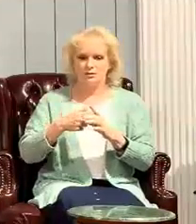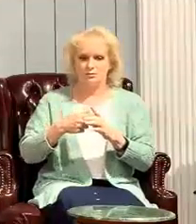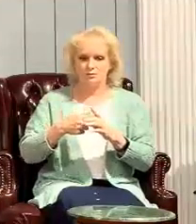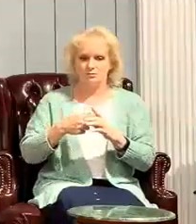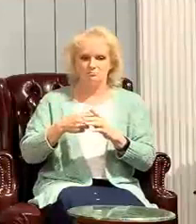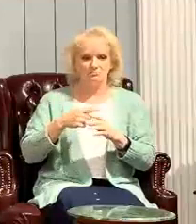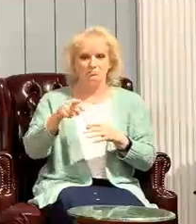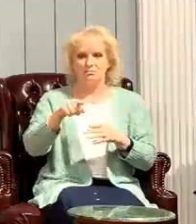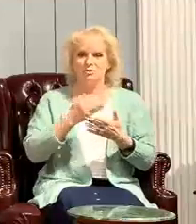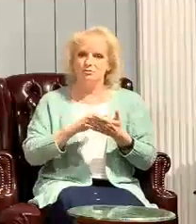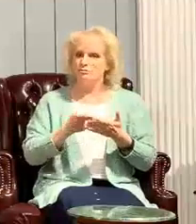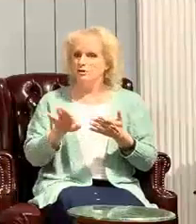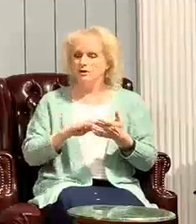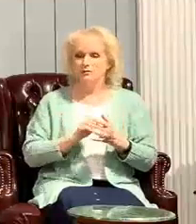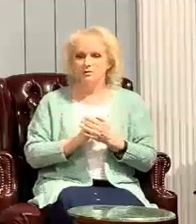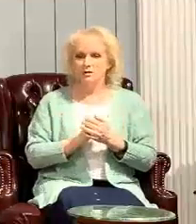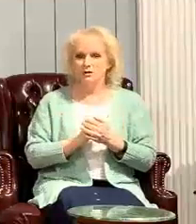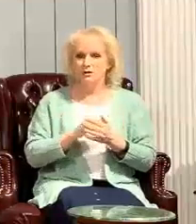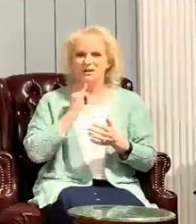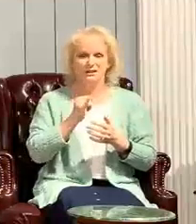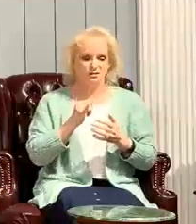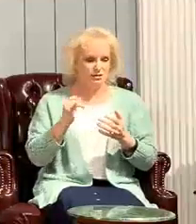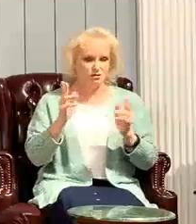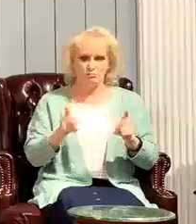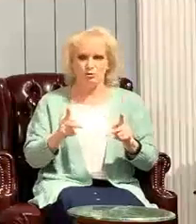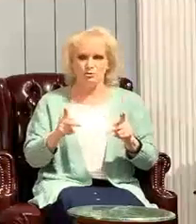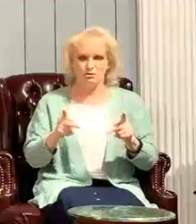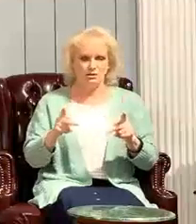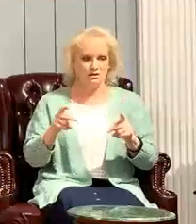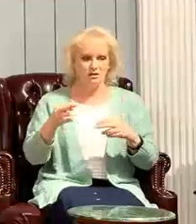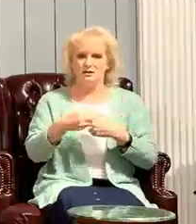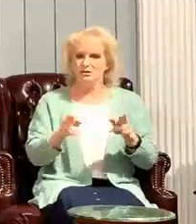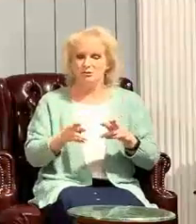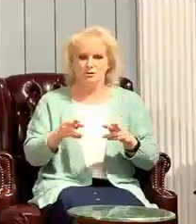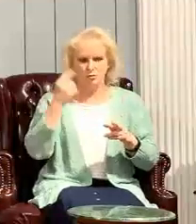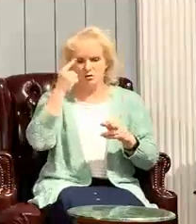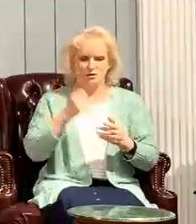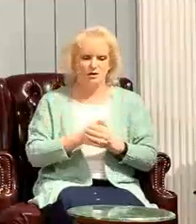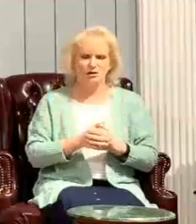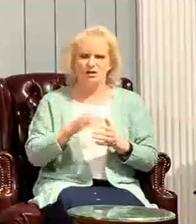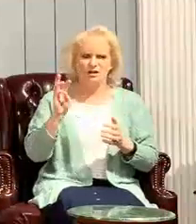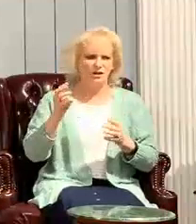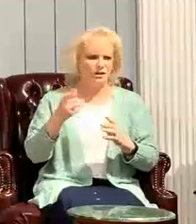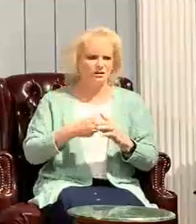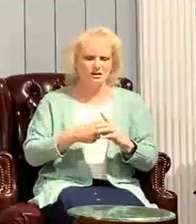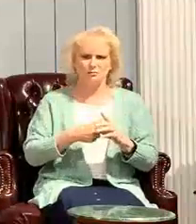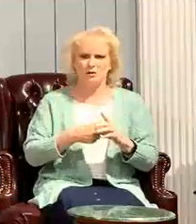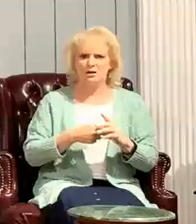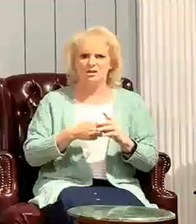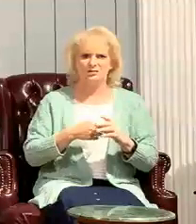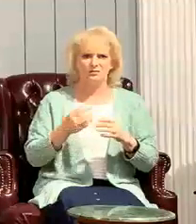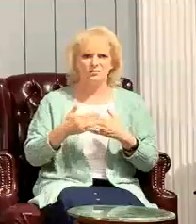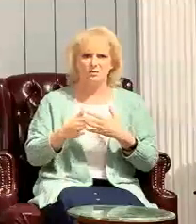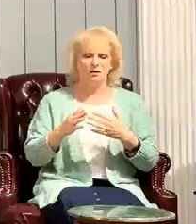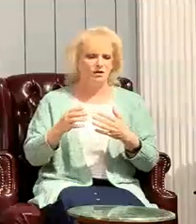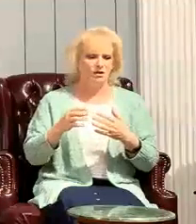forgive. And is there anyone in this room who wouldn't think 6 months from now, there is no way he's going to be